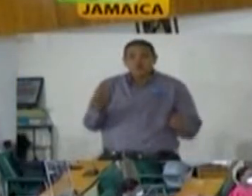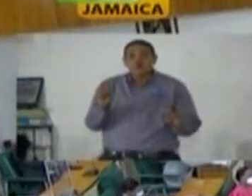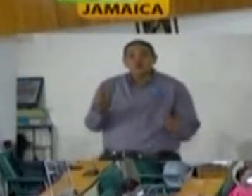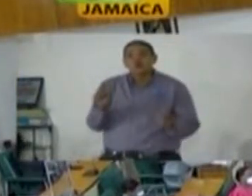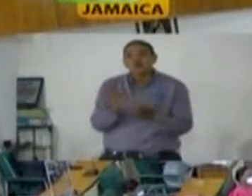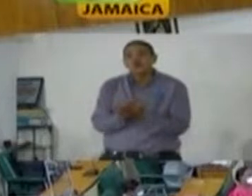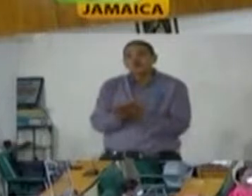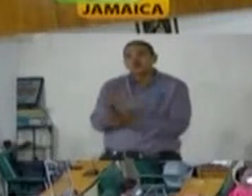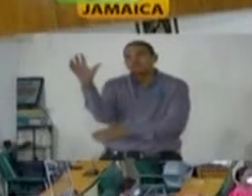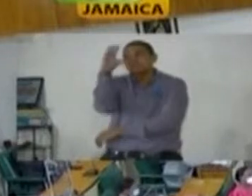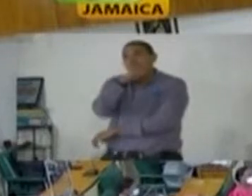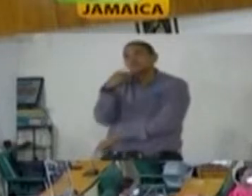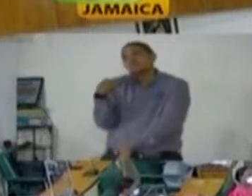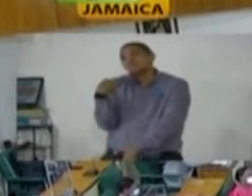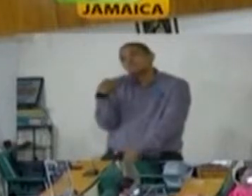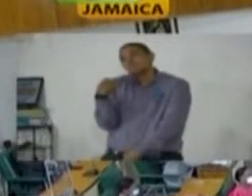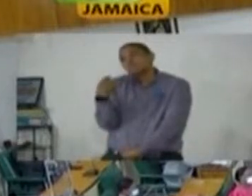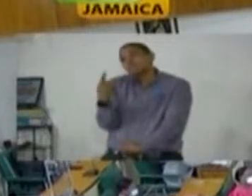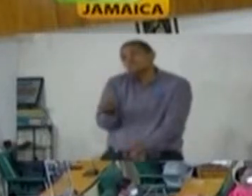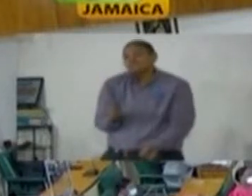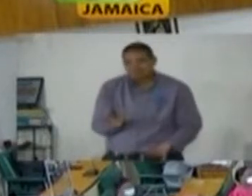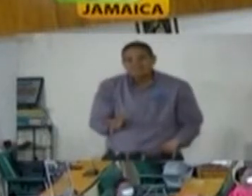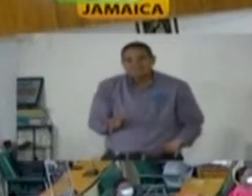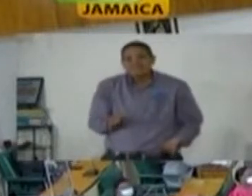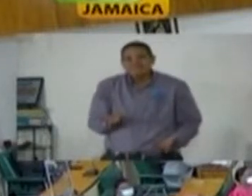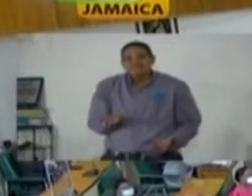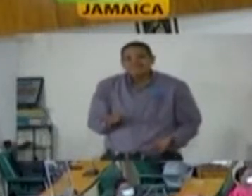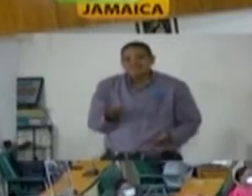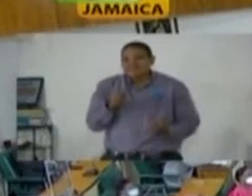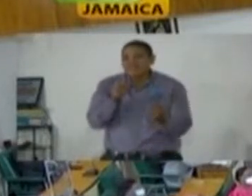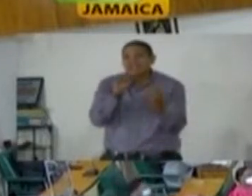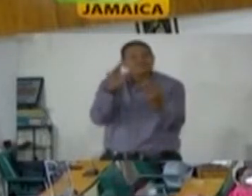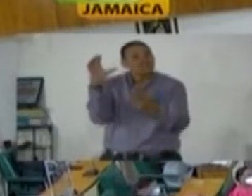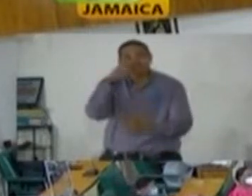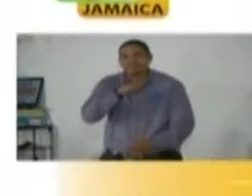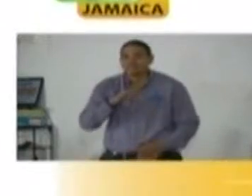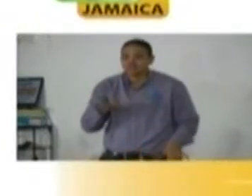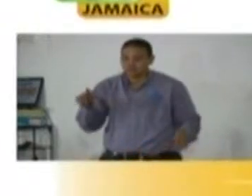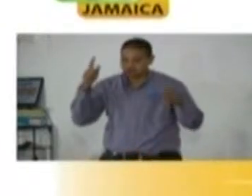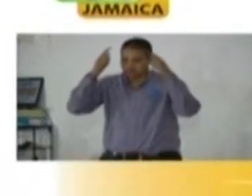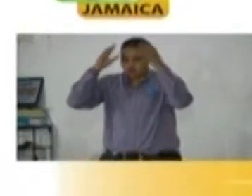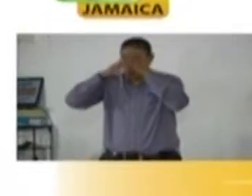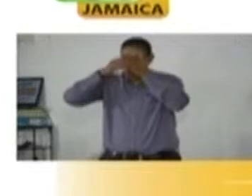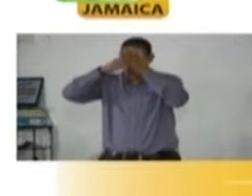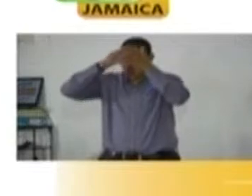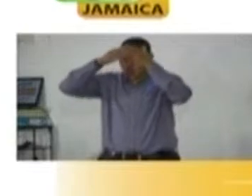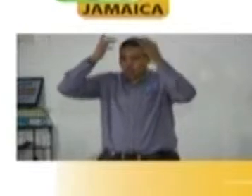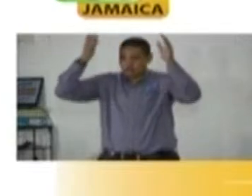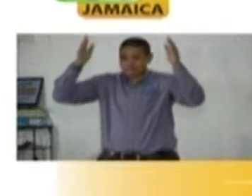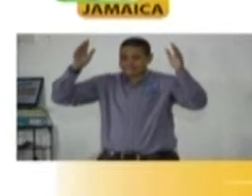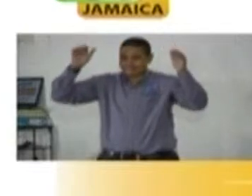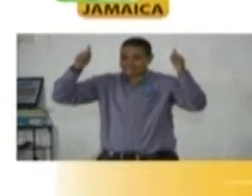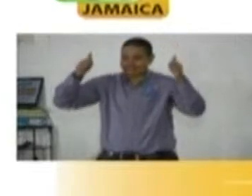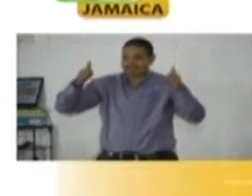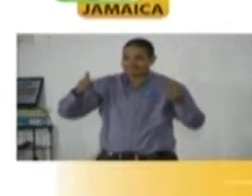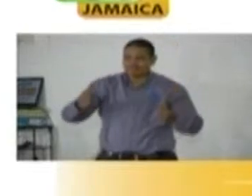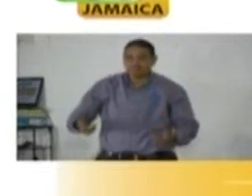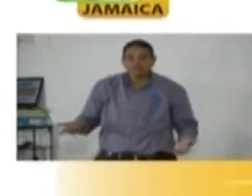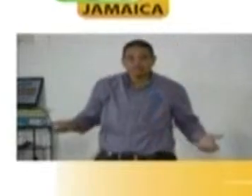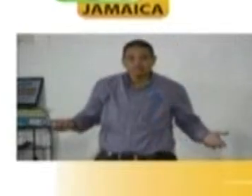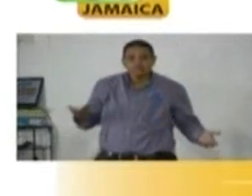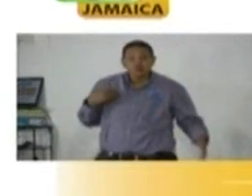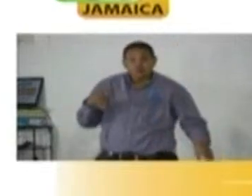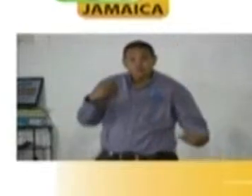time away from the familiar environment of face-to-face classes. We provided our schools with a suite of